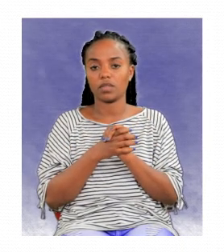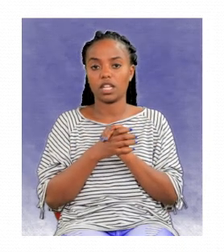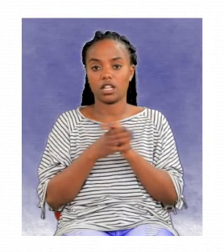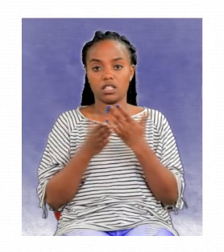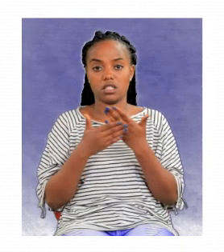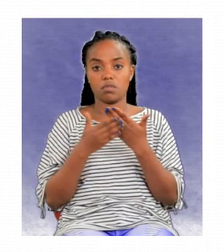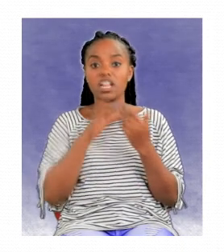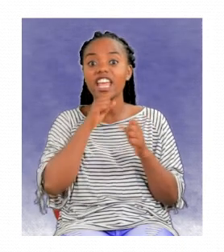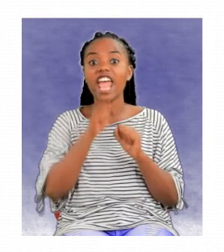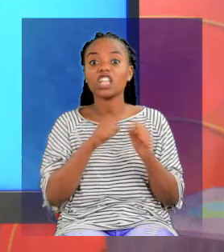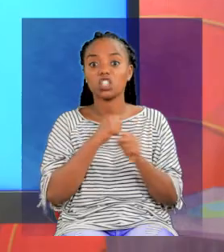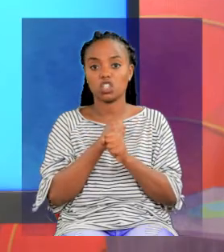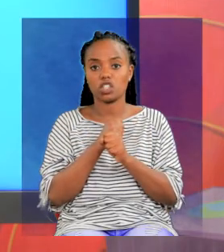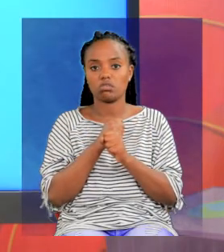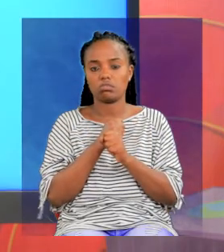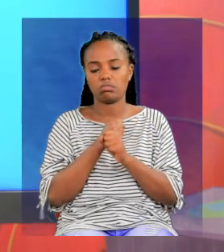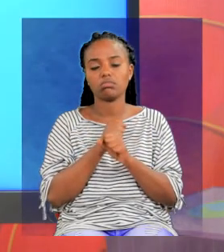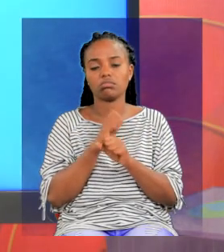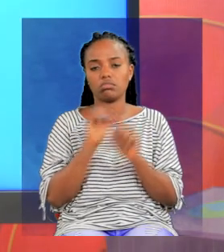Simply it's the age distribution.